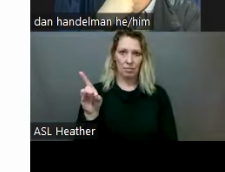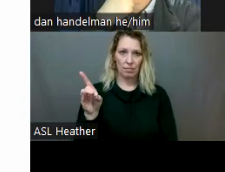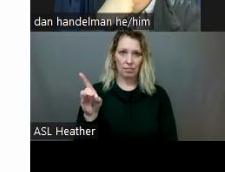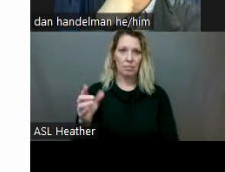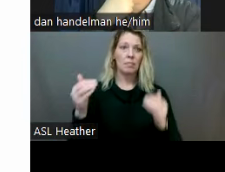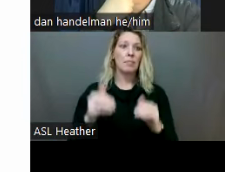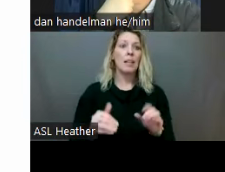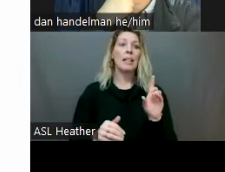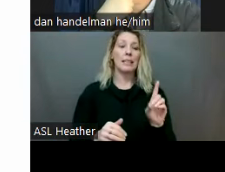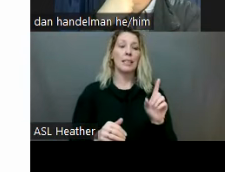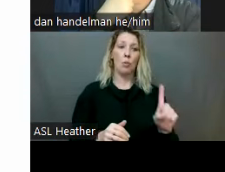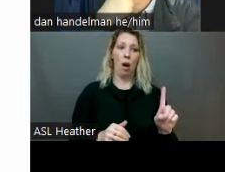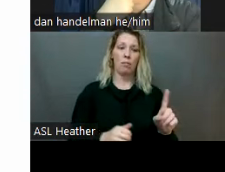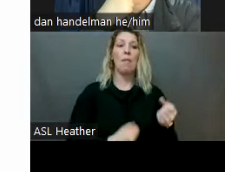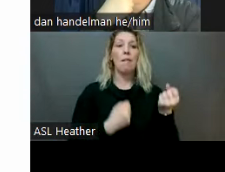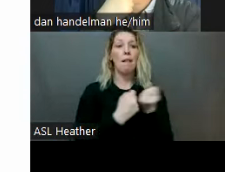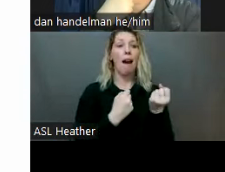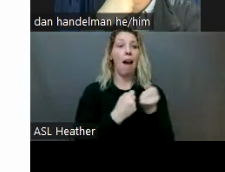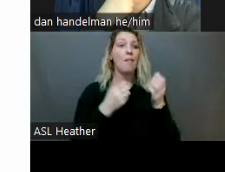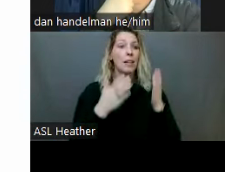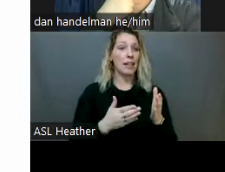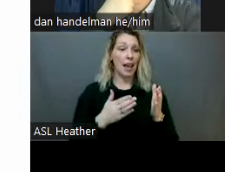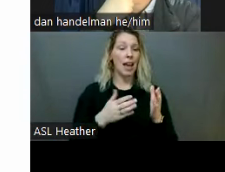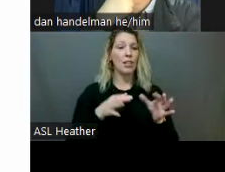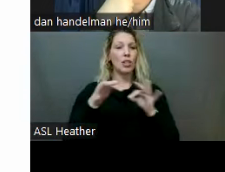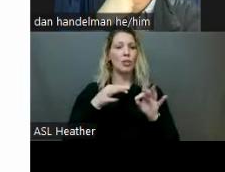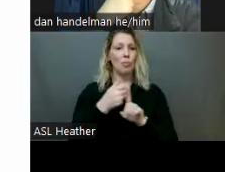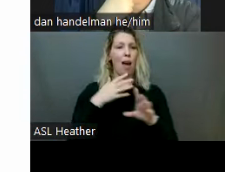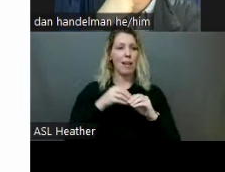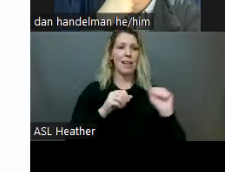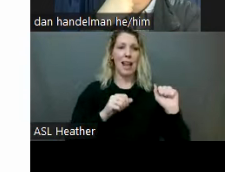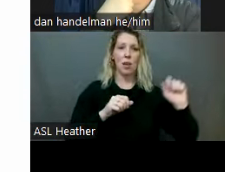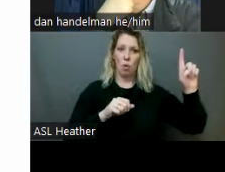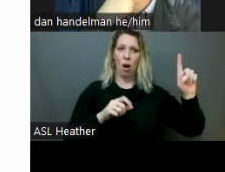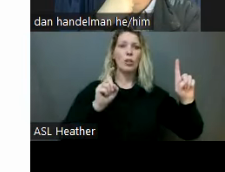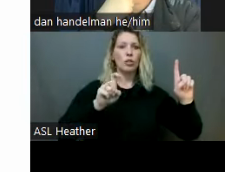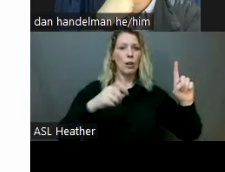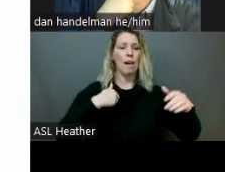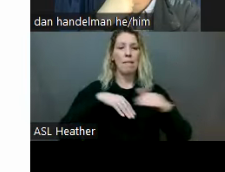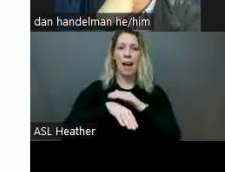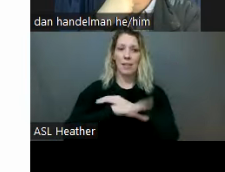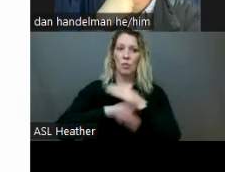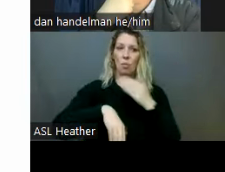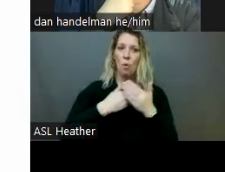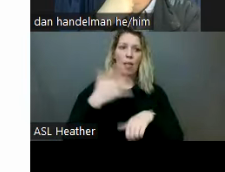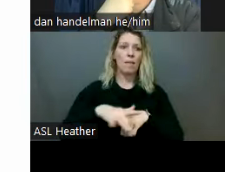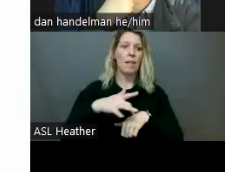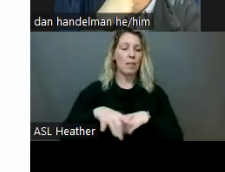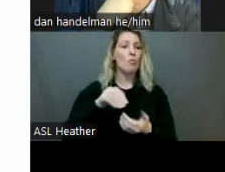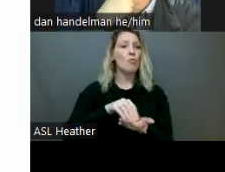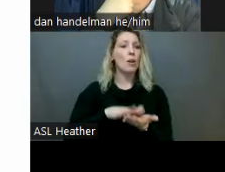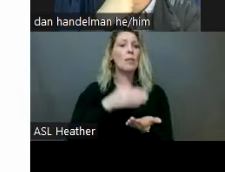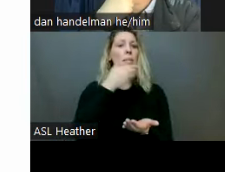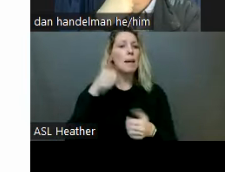D1, the advocate, as described in A1, shall have access to all available records in order to best advise